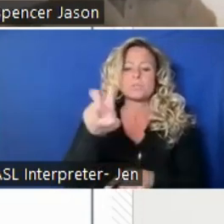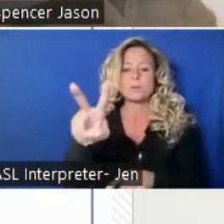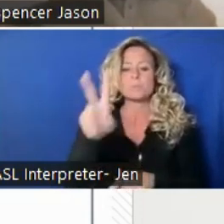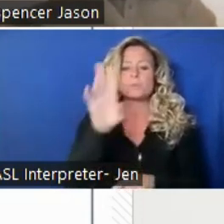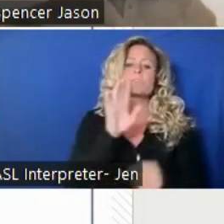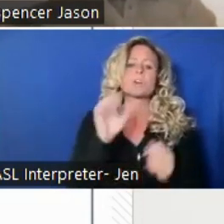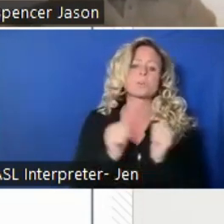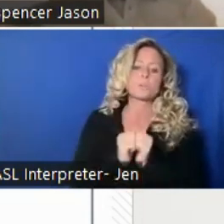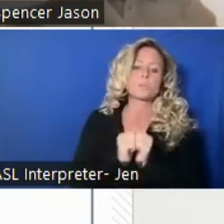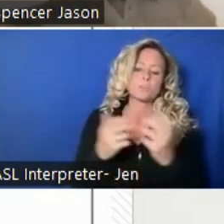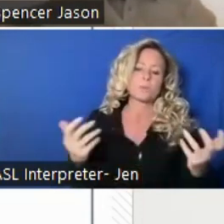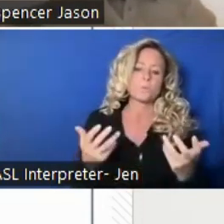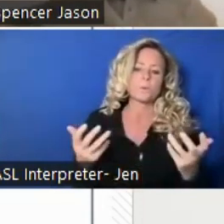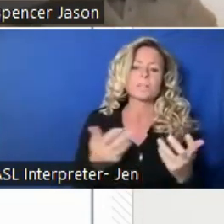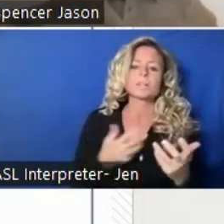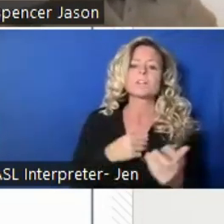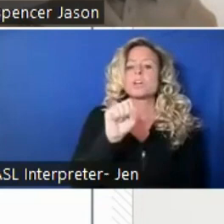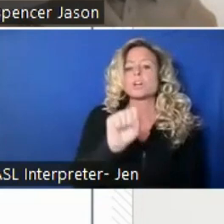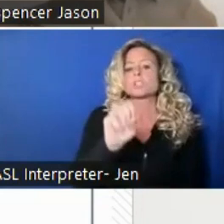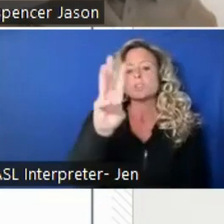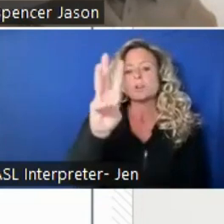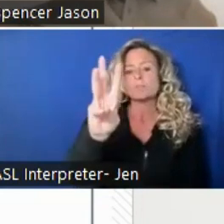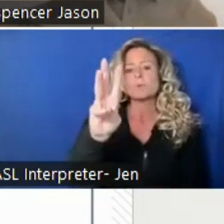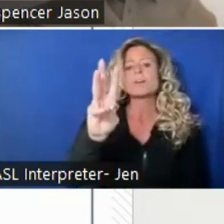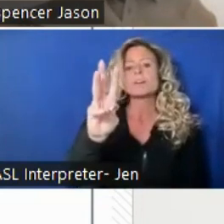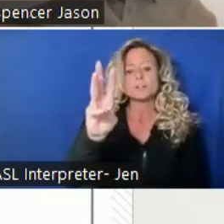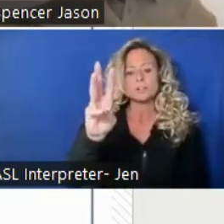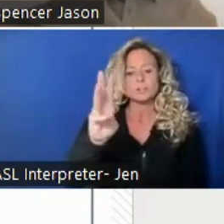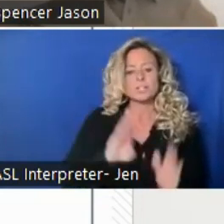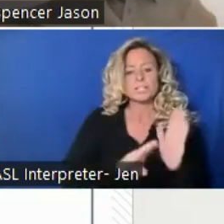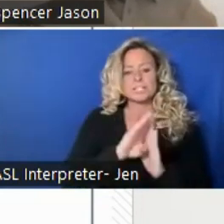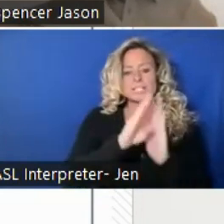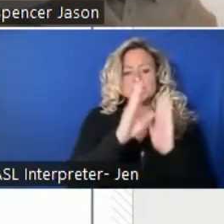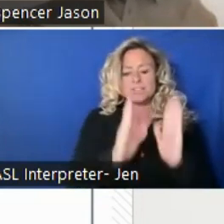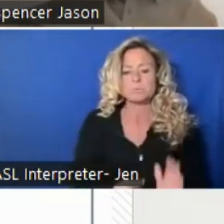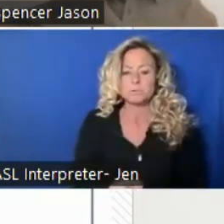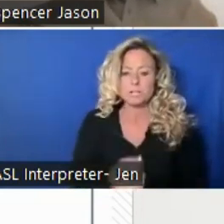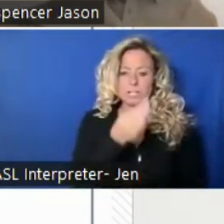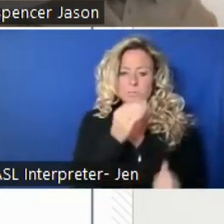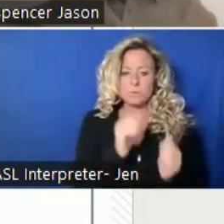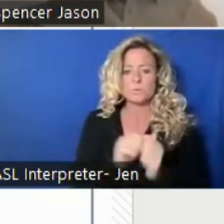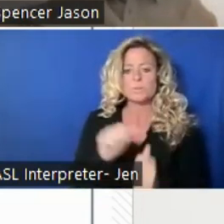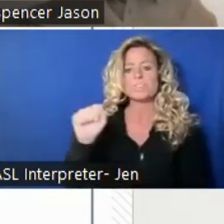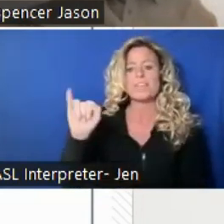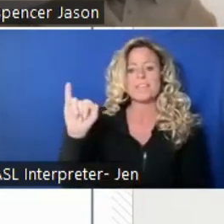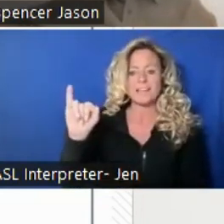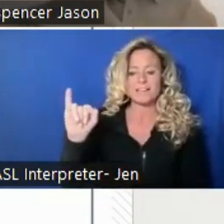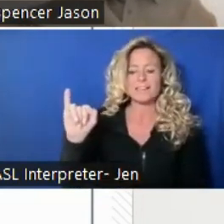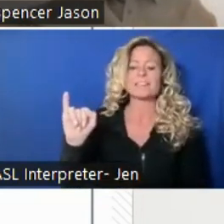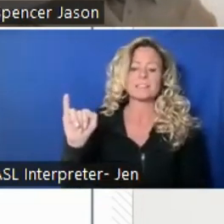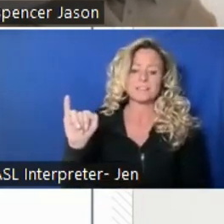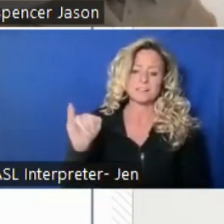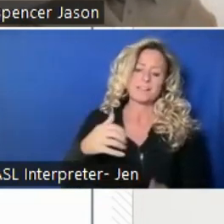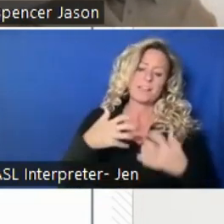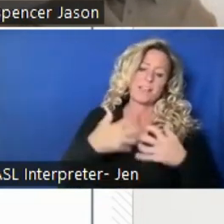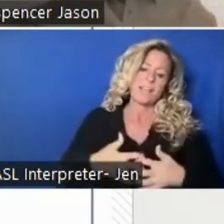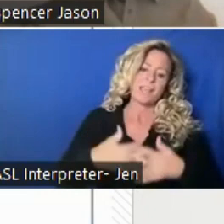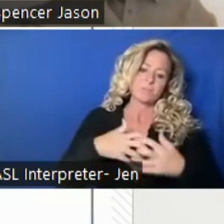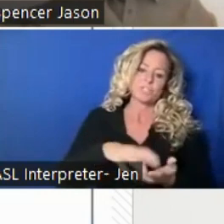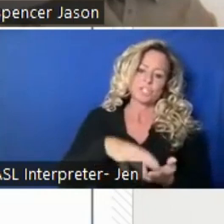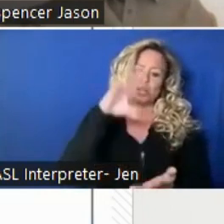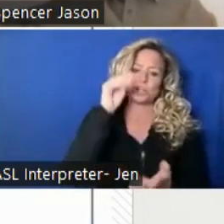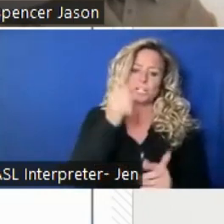with a software developer who is an expert with artificial intelligence and machine